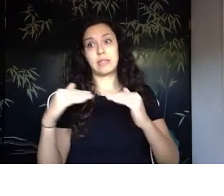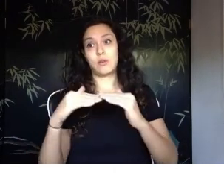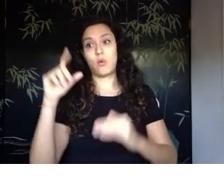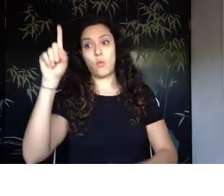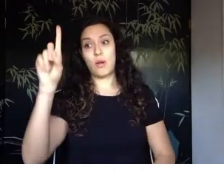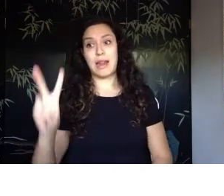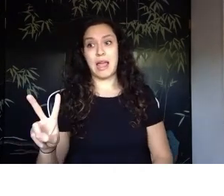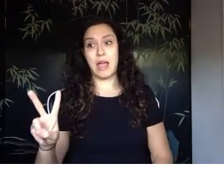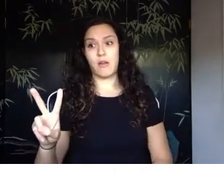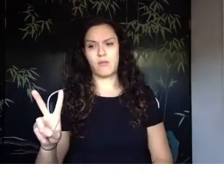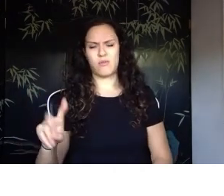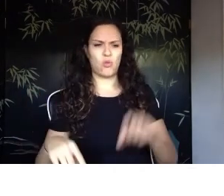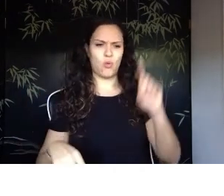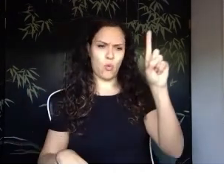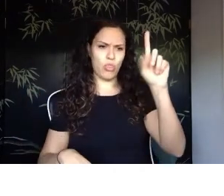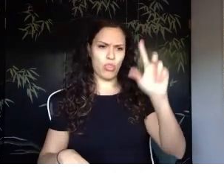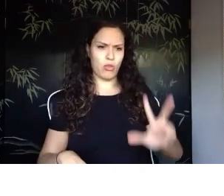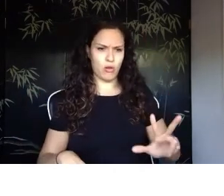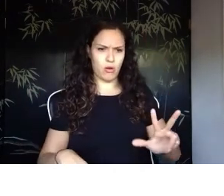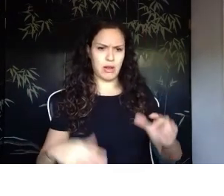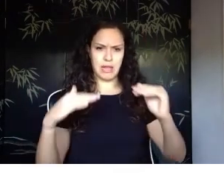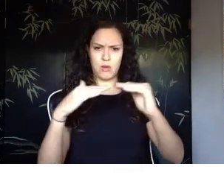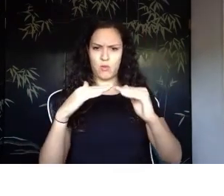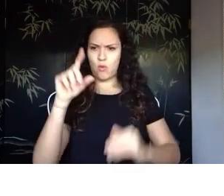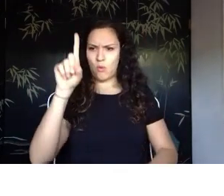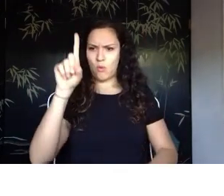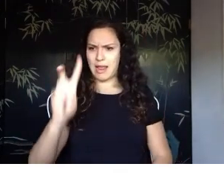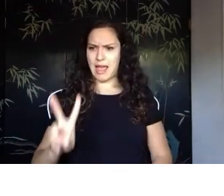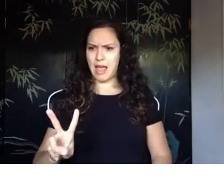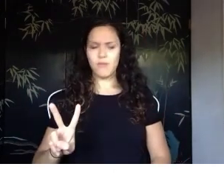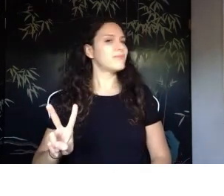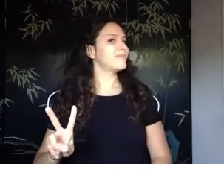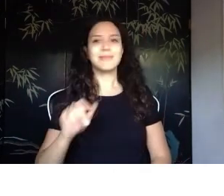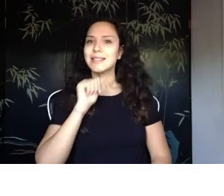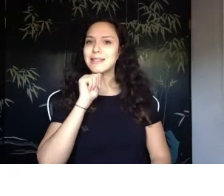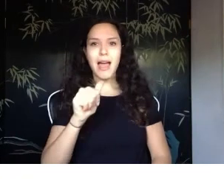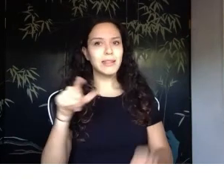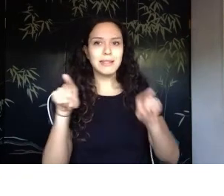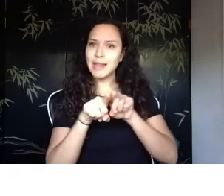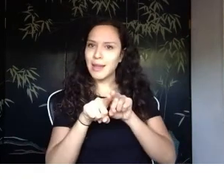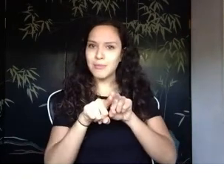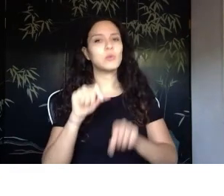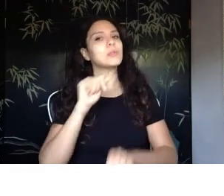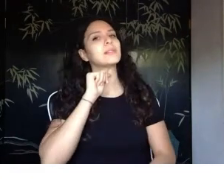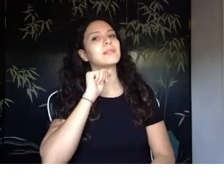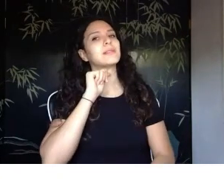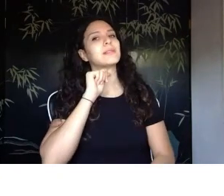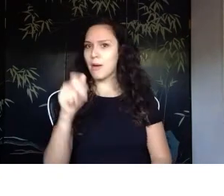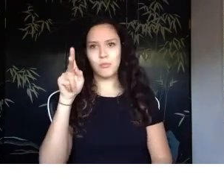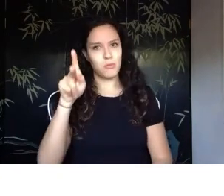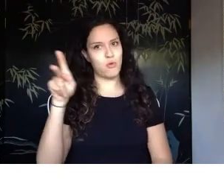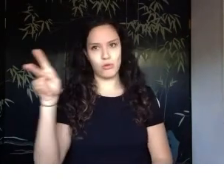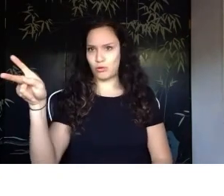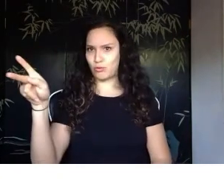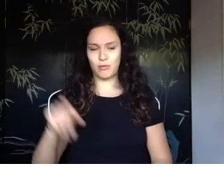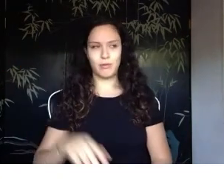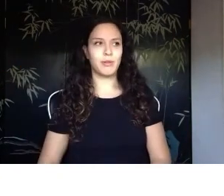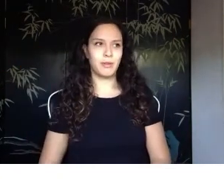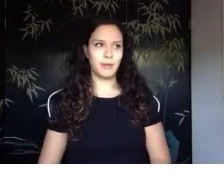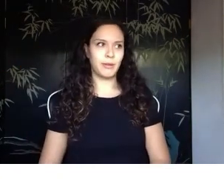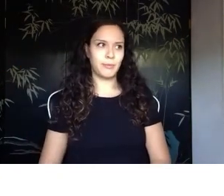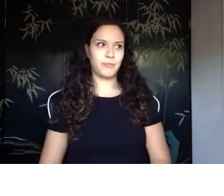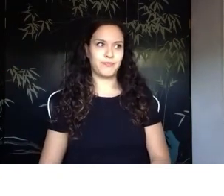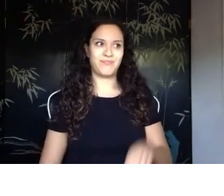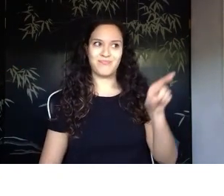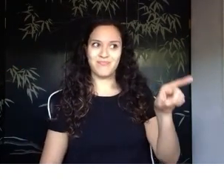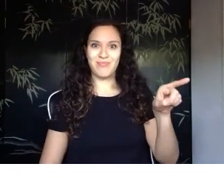to 6/12. Well, we said 6/12 was 1/2. 1/3 is not equal to 1/2, so that's